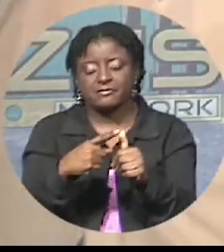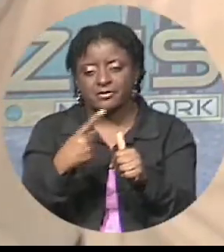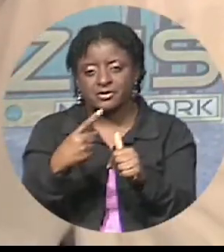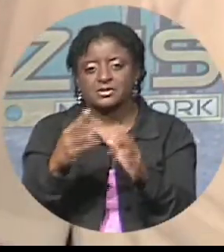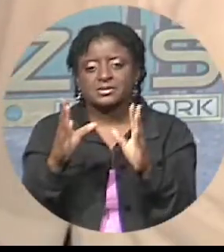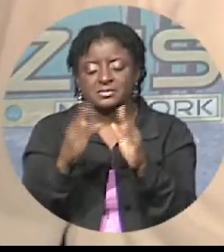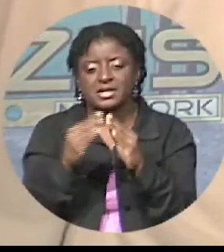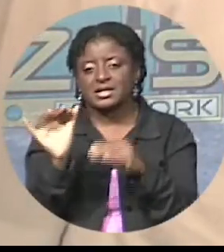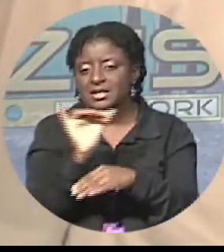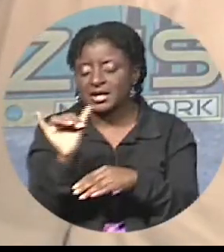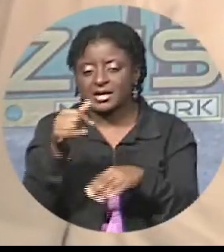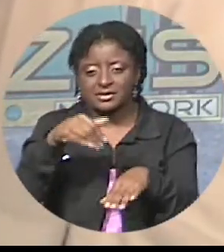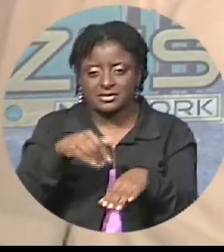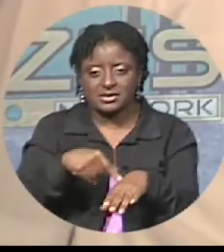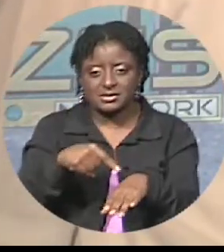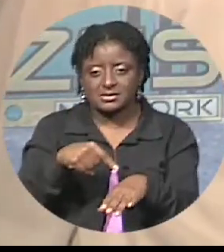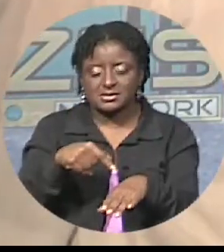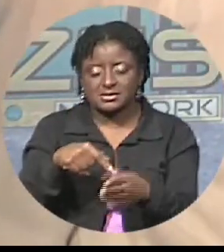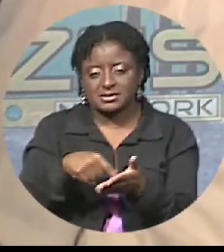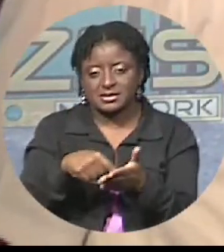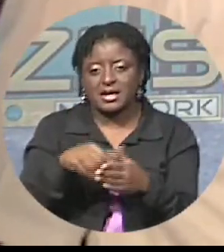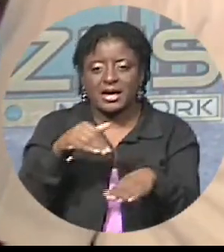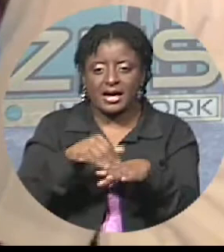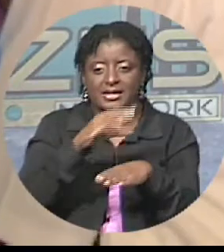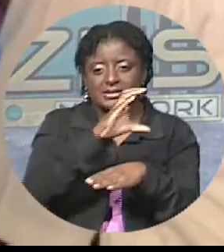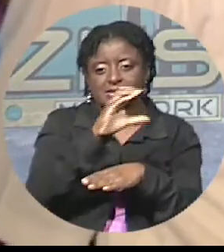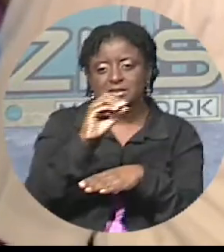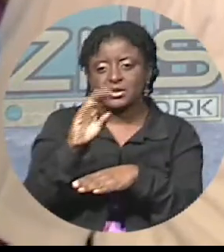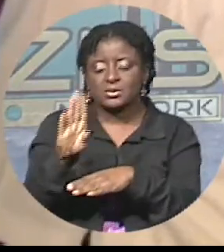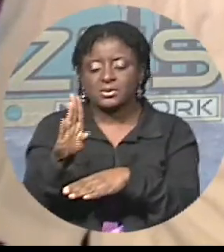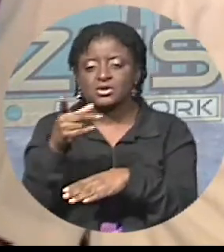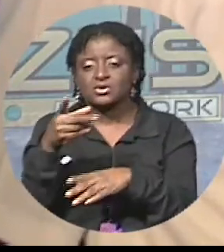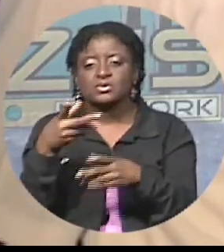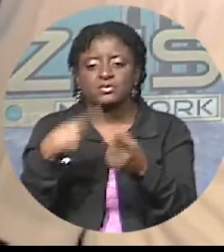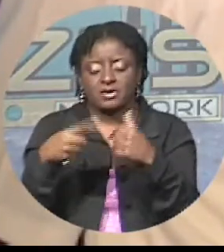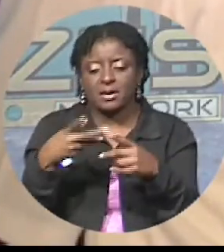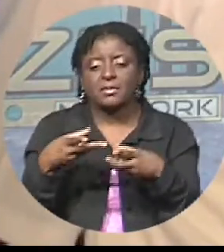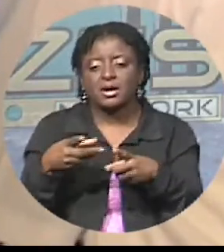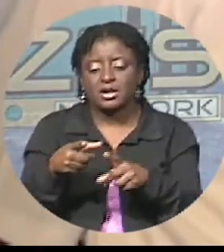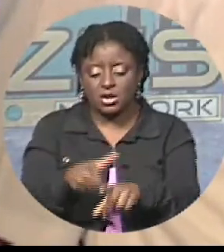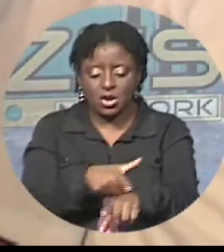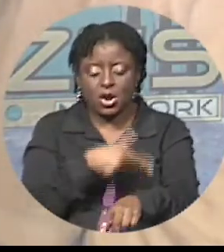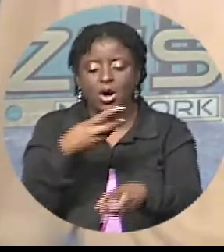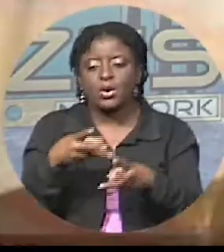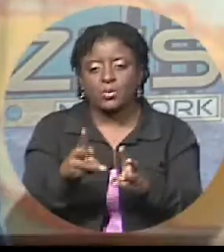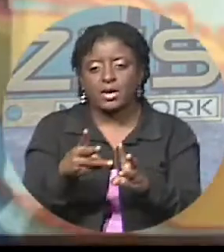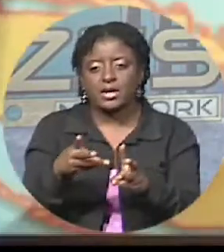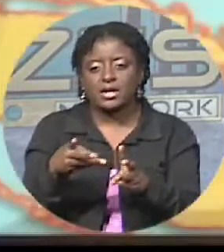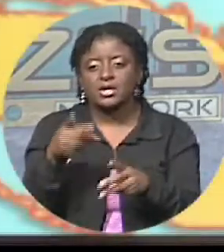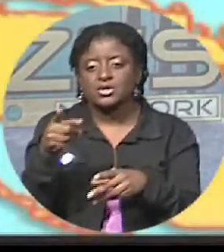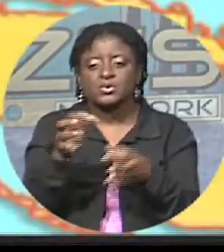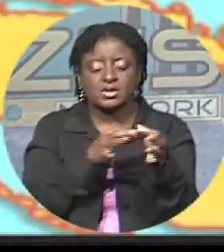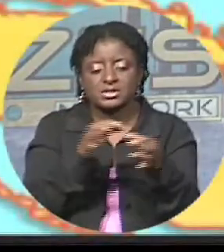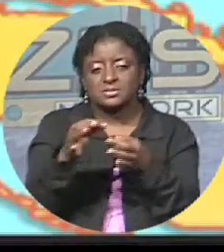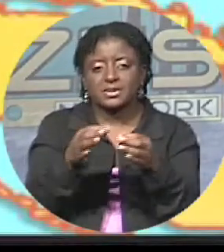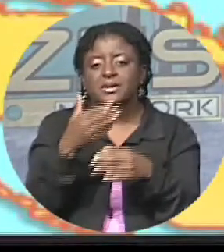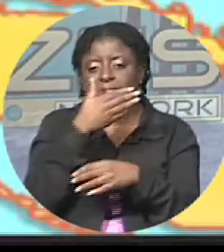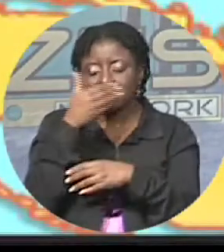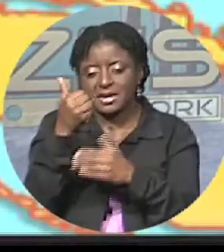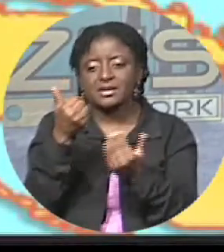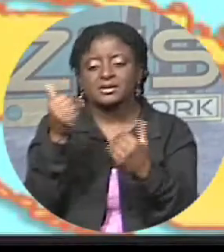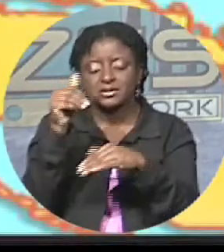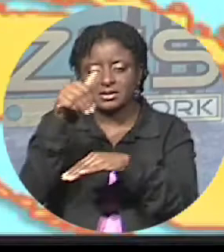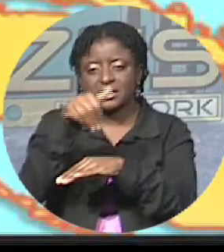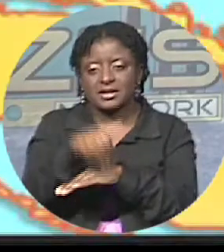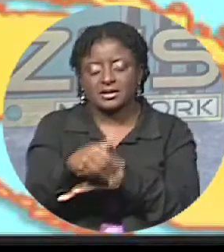believe, was in College of Bahamas, and you all came a long way. It's a lot of change, and you explained it much clearer tonight. As it stands,